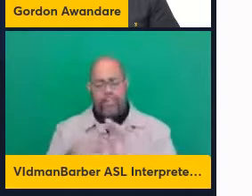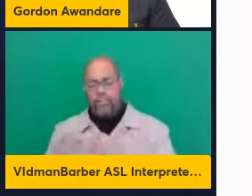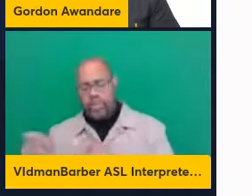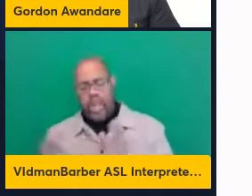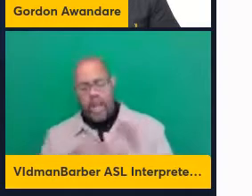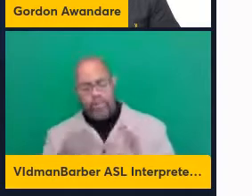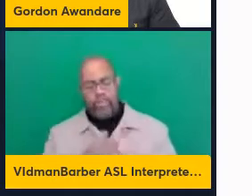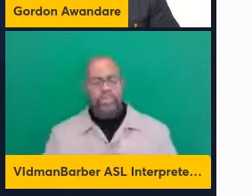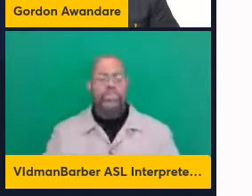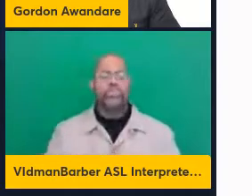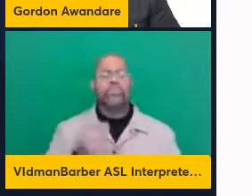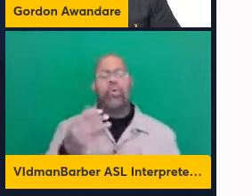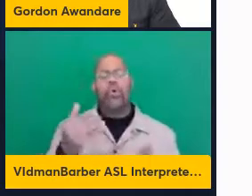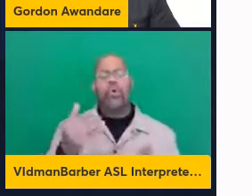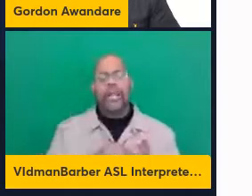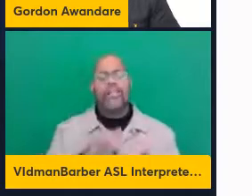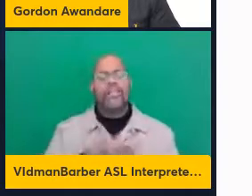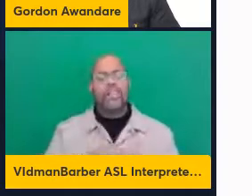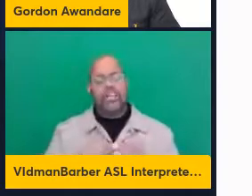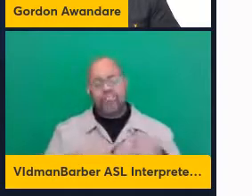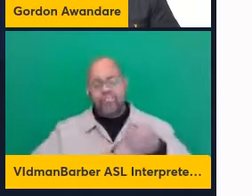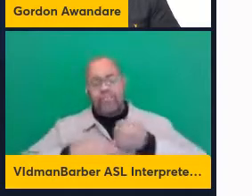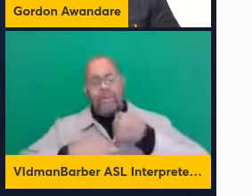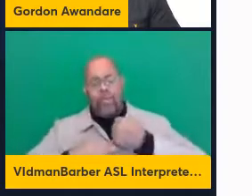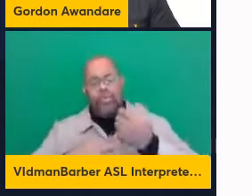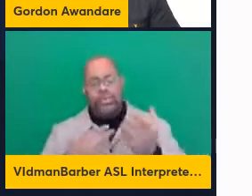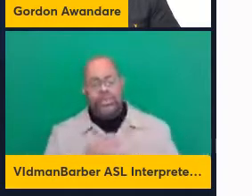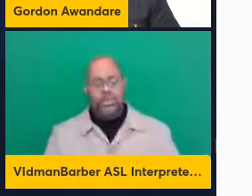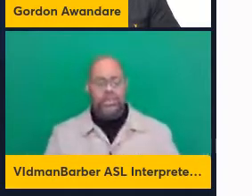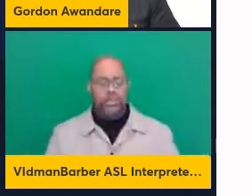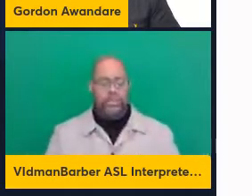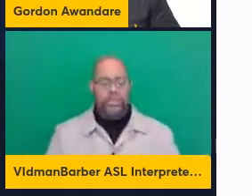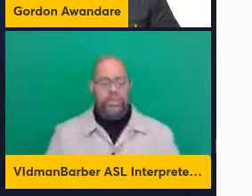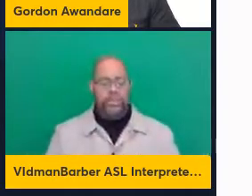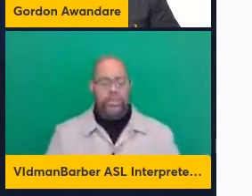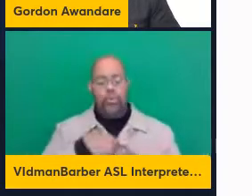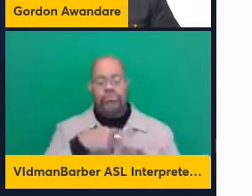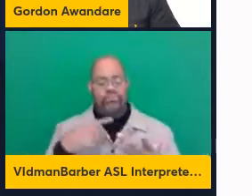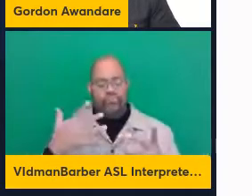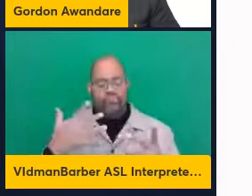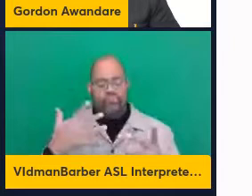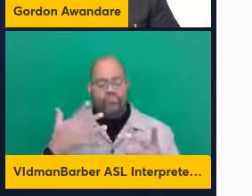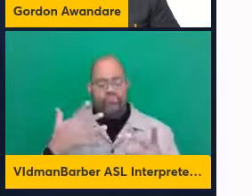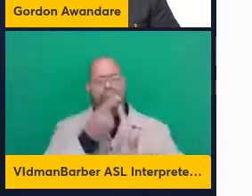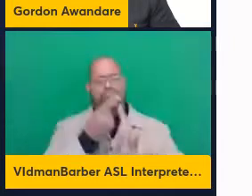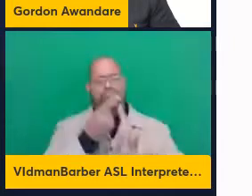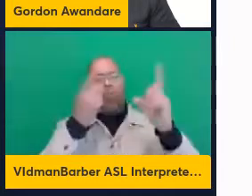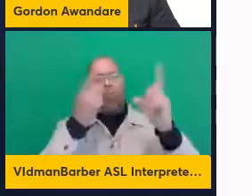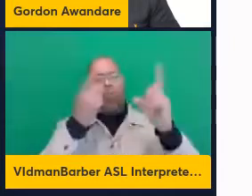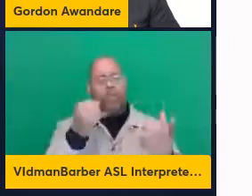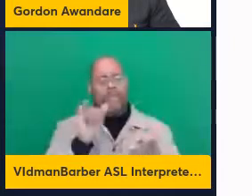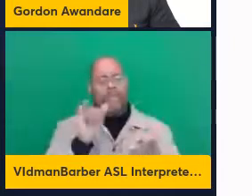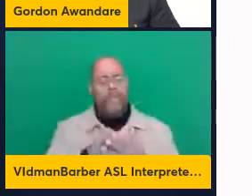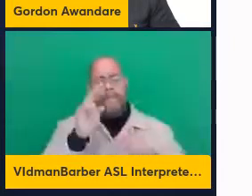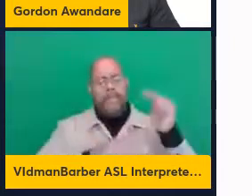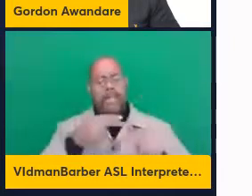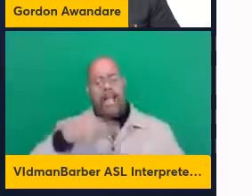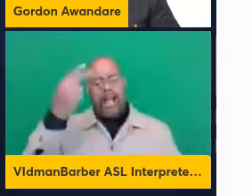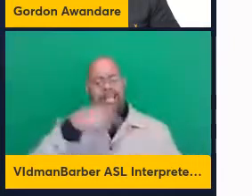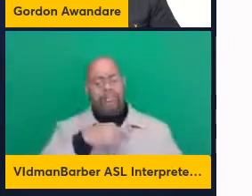So this reinforces that we are achieving our goals of building a highly